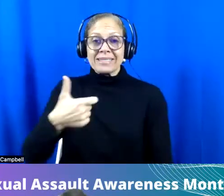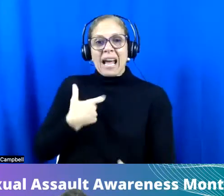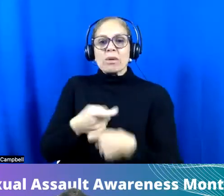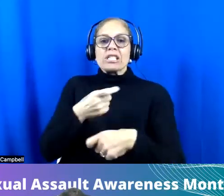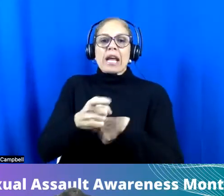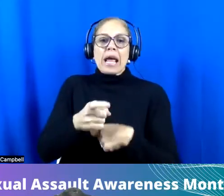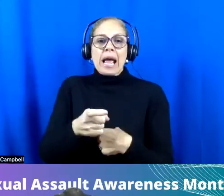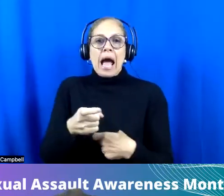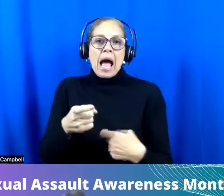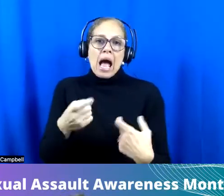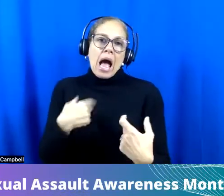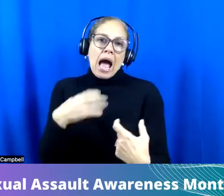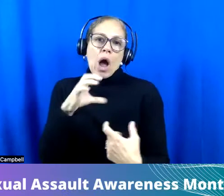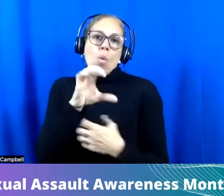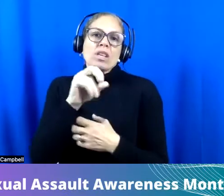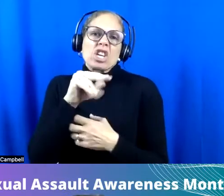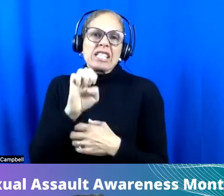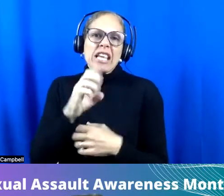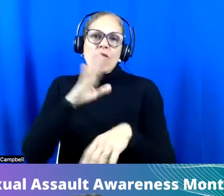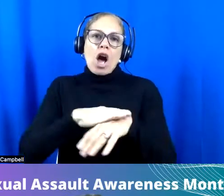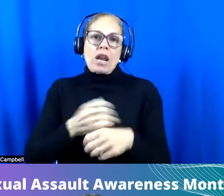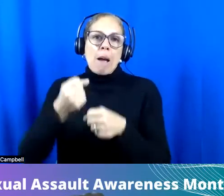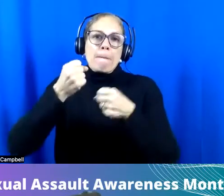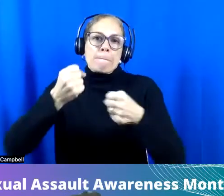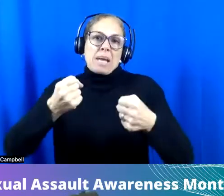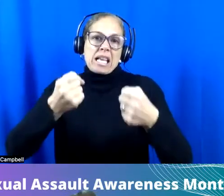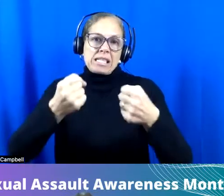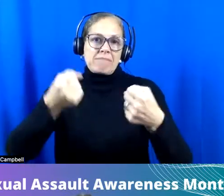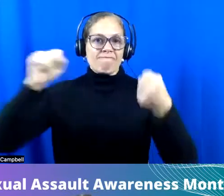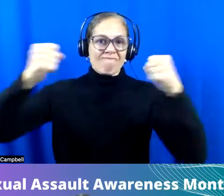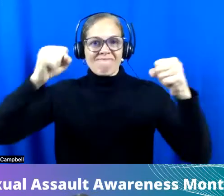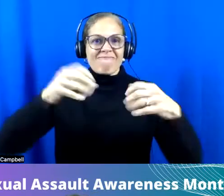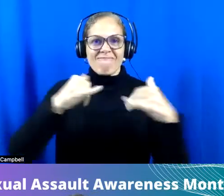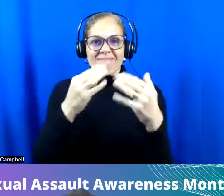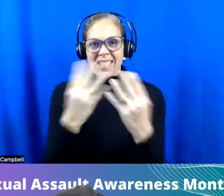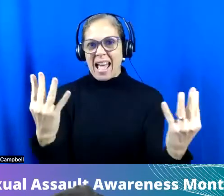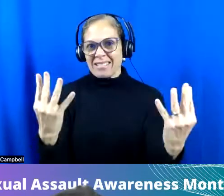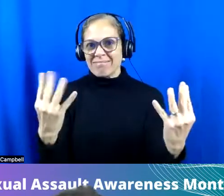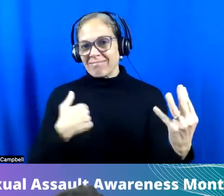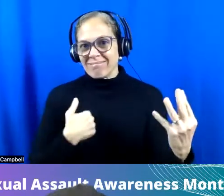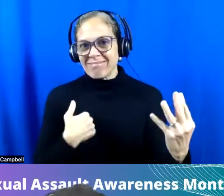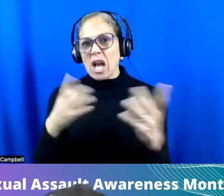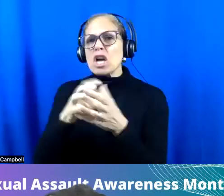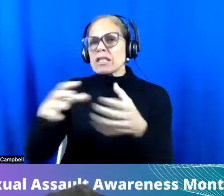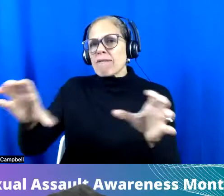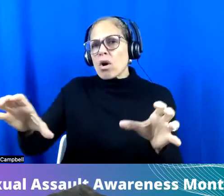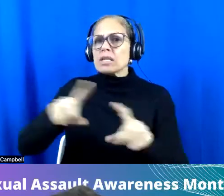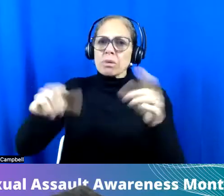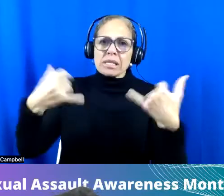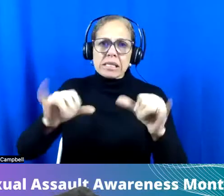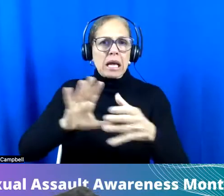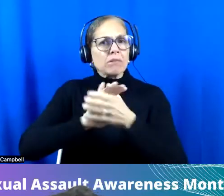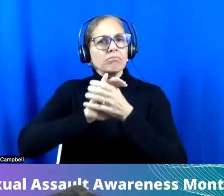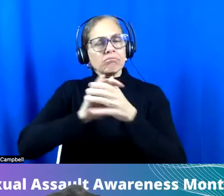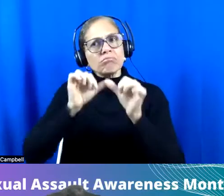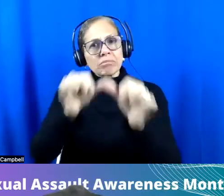conceived on a picket line. They are divorced now and still long-term comrades. And I just want to lift